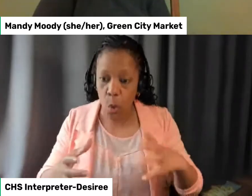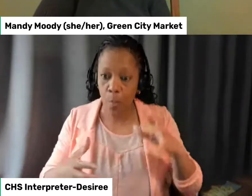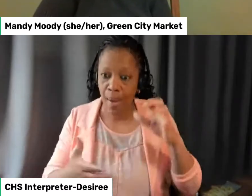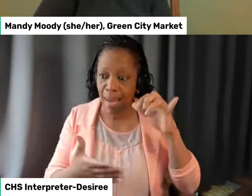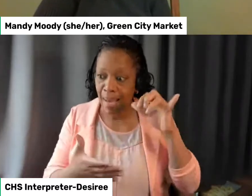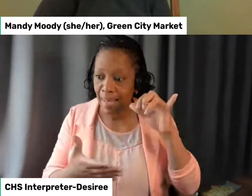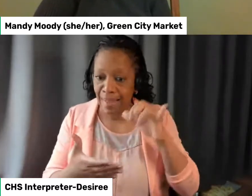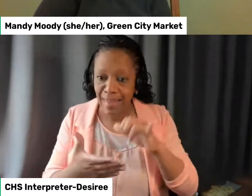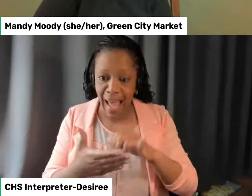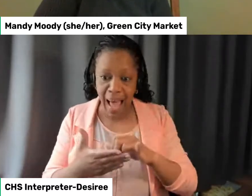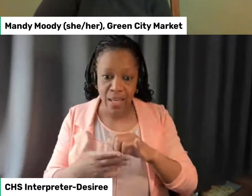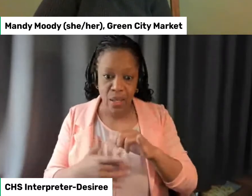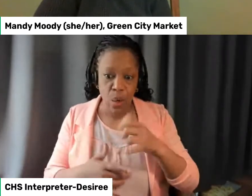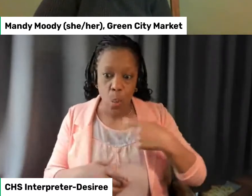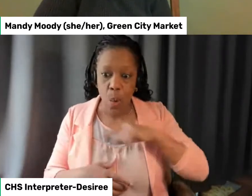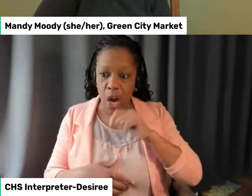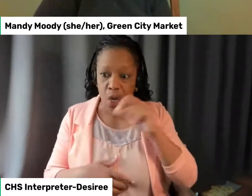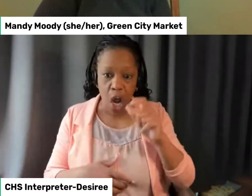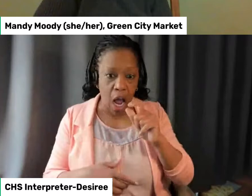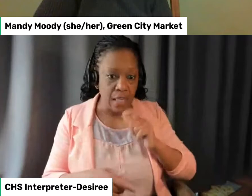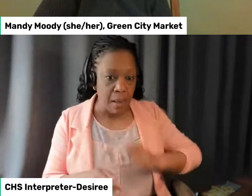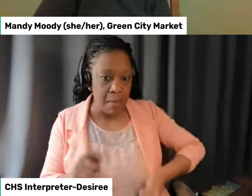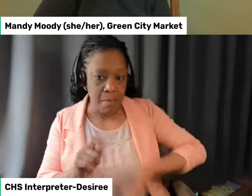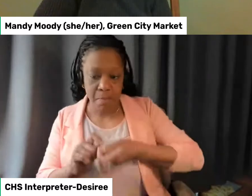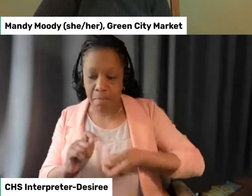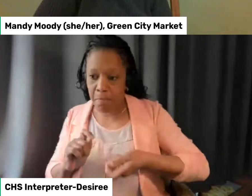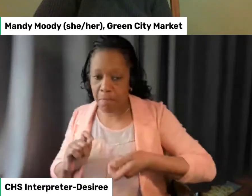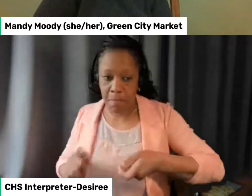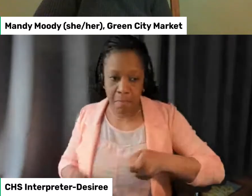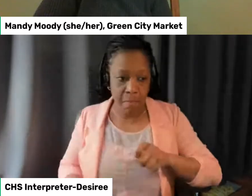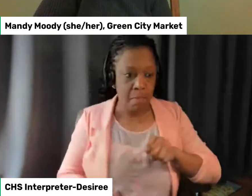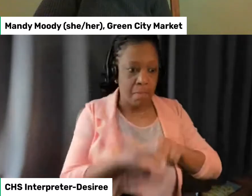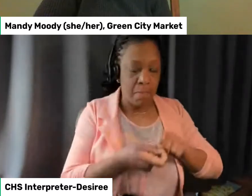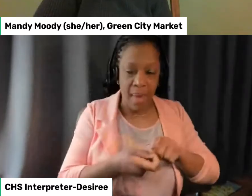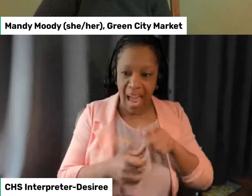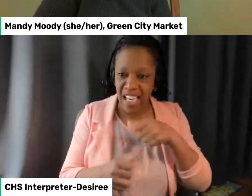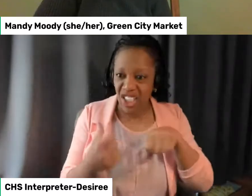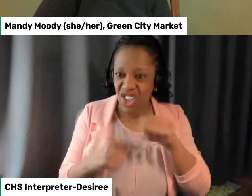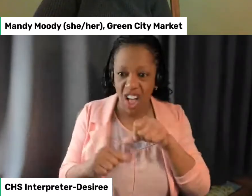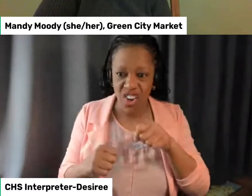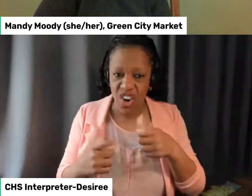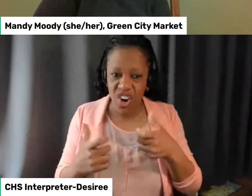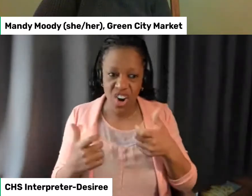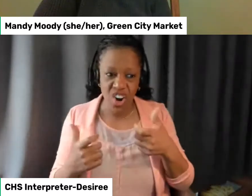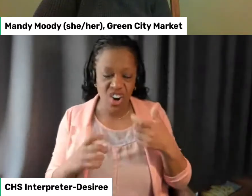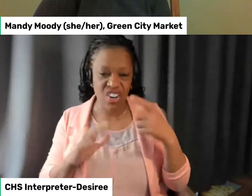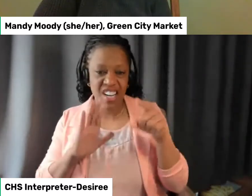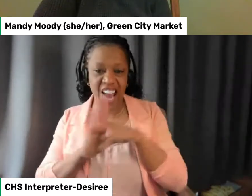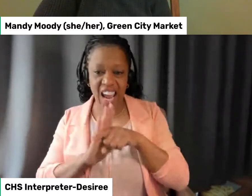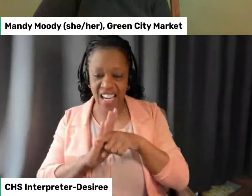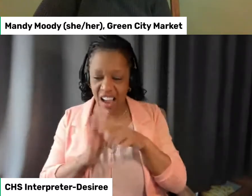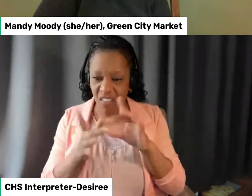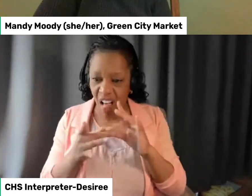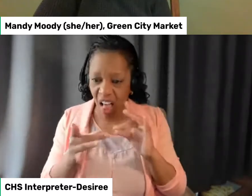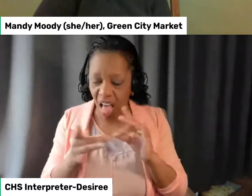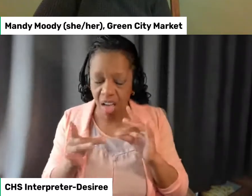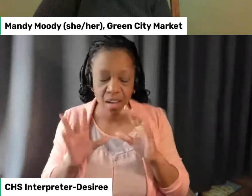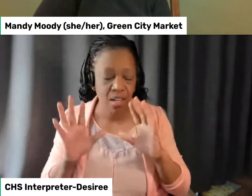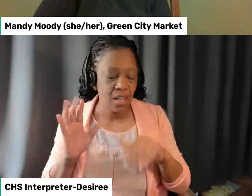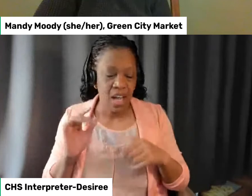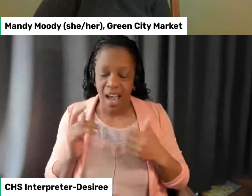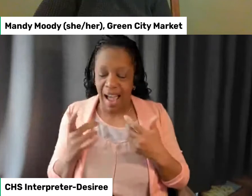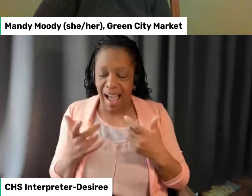the other to lift and bring up the most important thing to be of need in